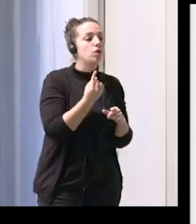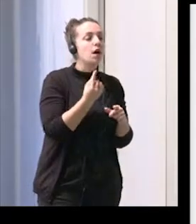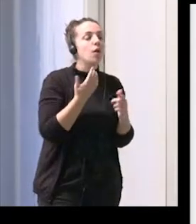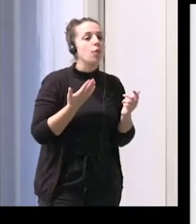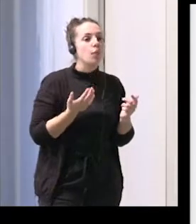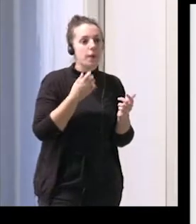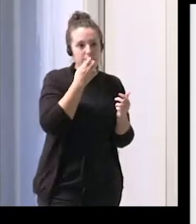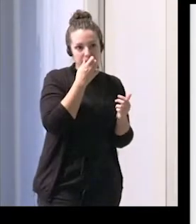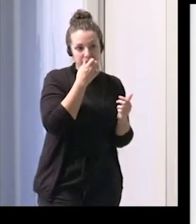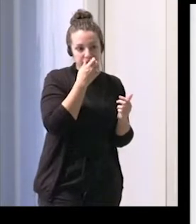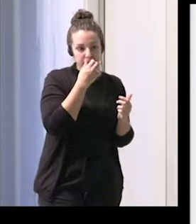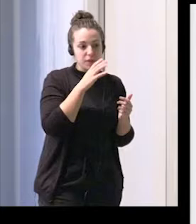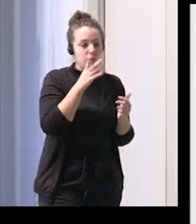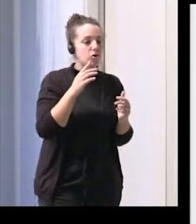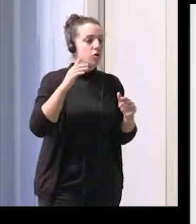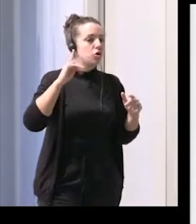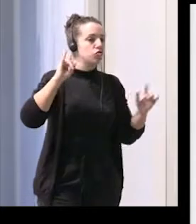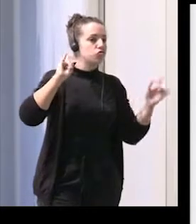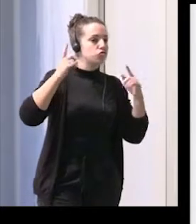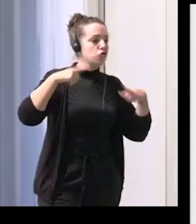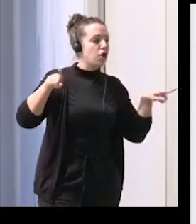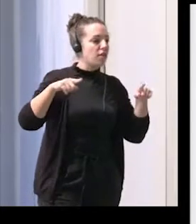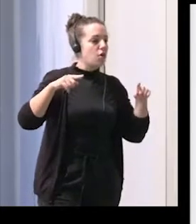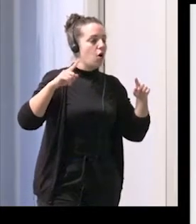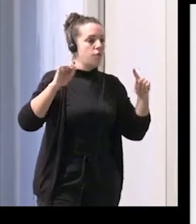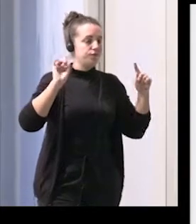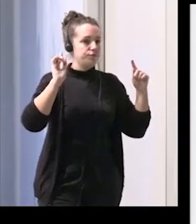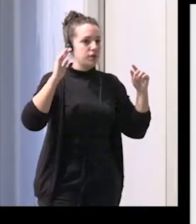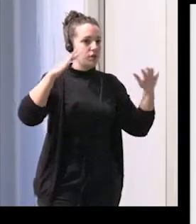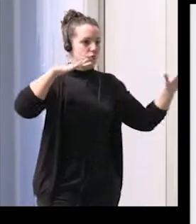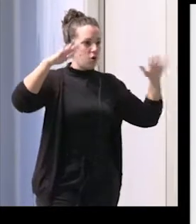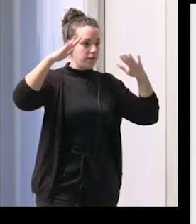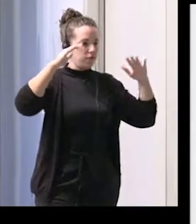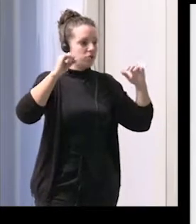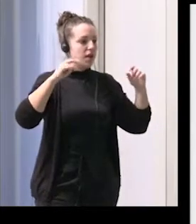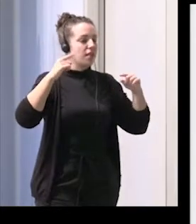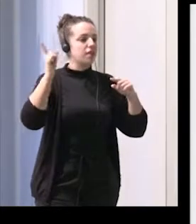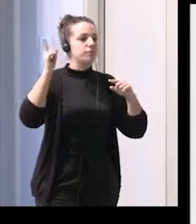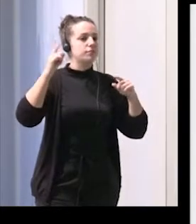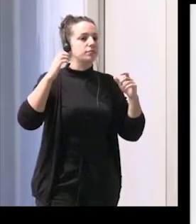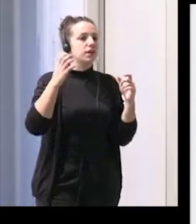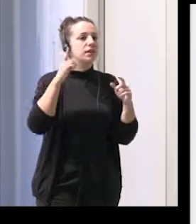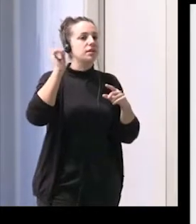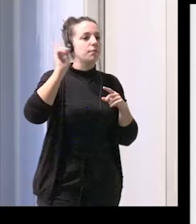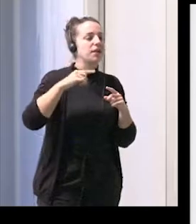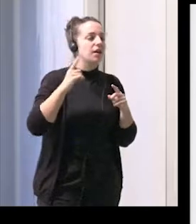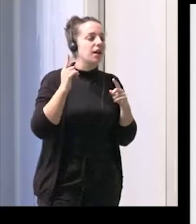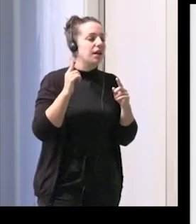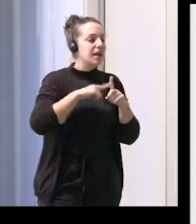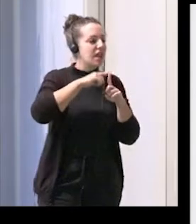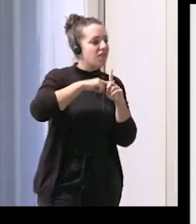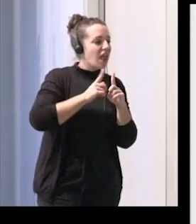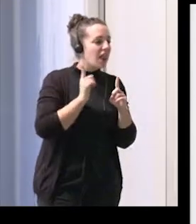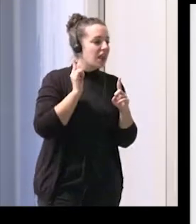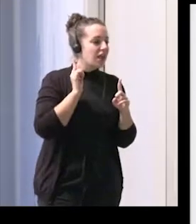move them around children's heads by changing the intraoral level or the intraoral timing, and we ask